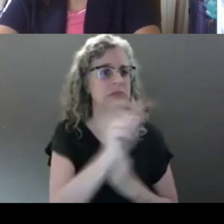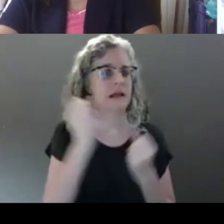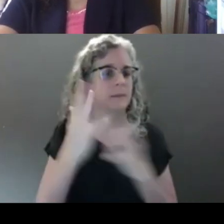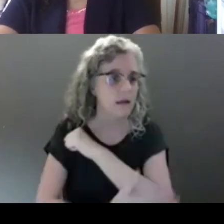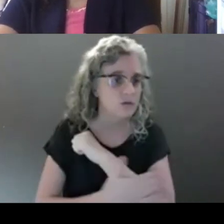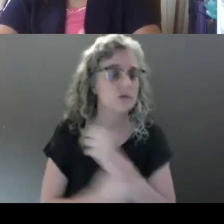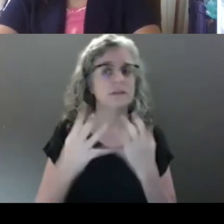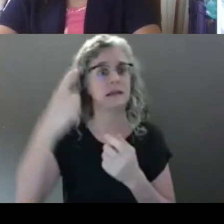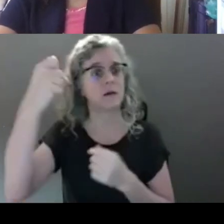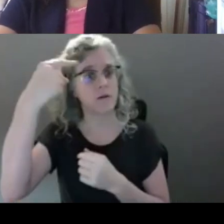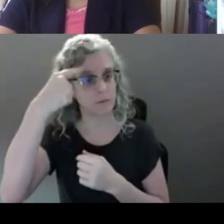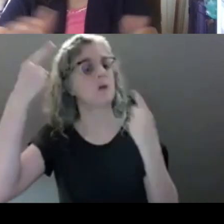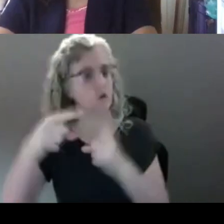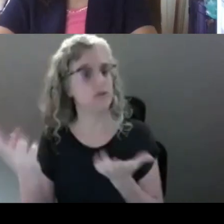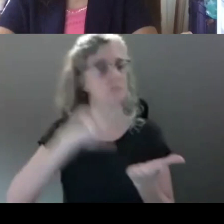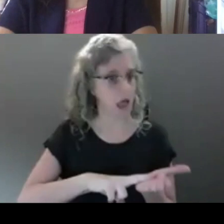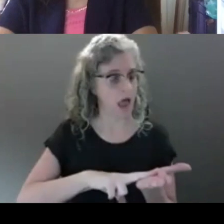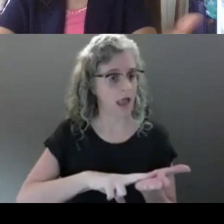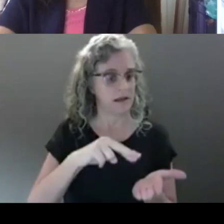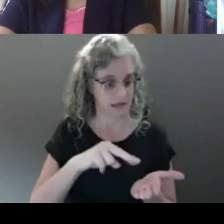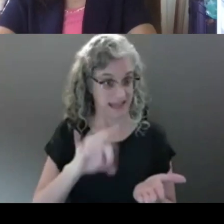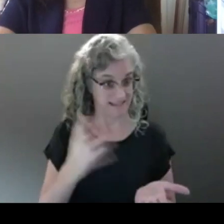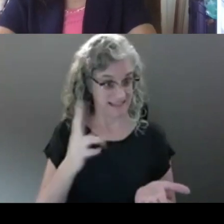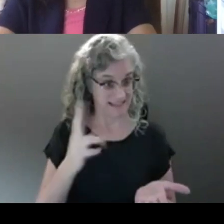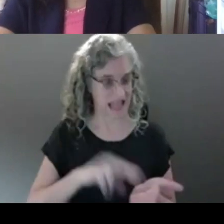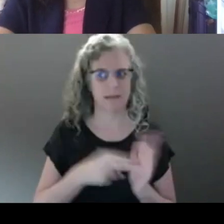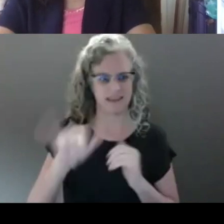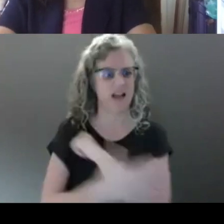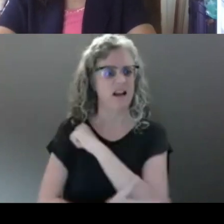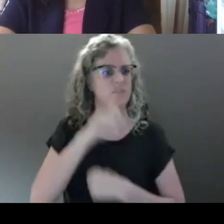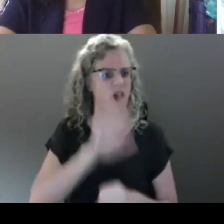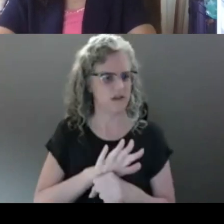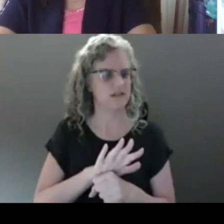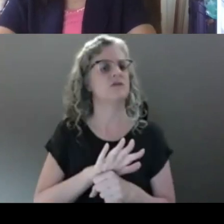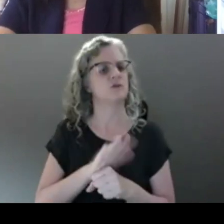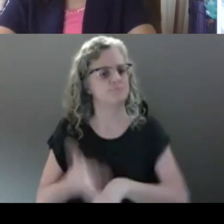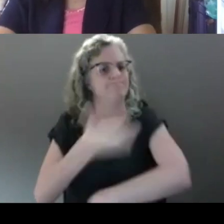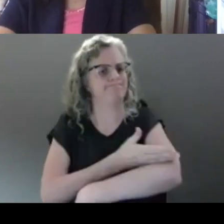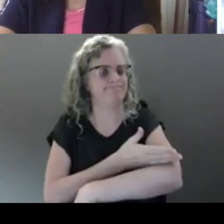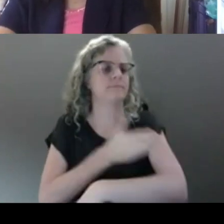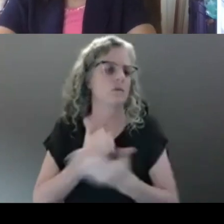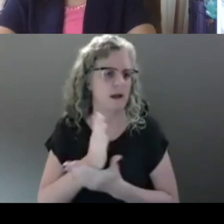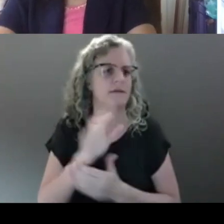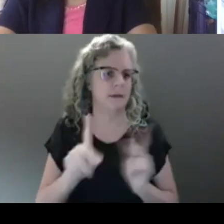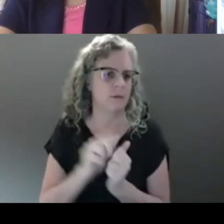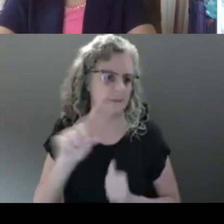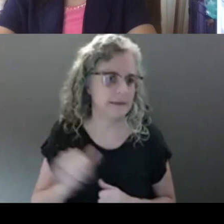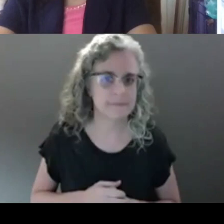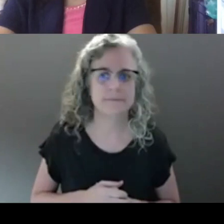rights. And a good thing to be informed of and know about is that